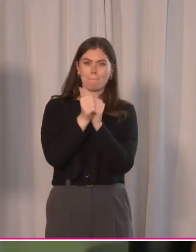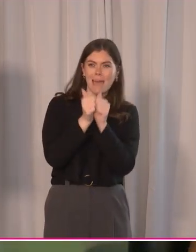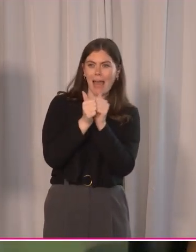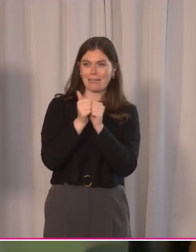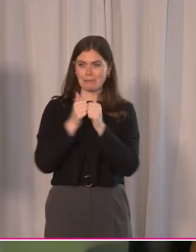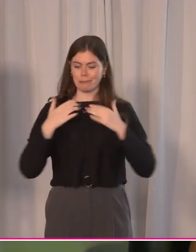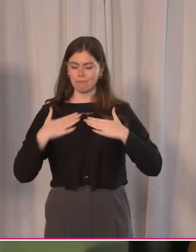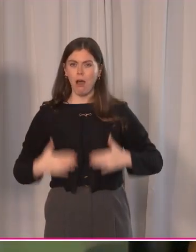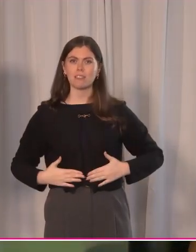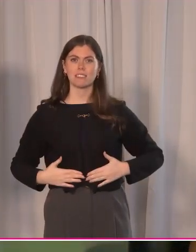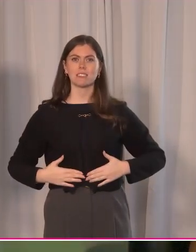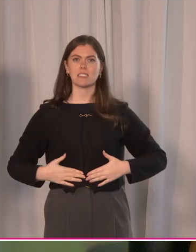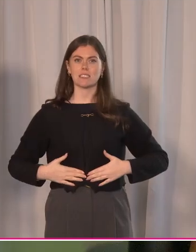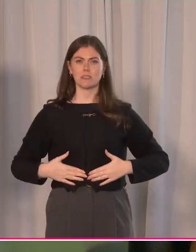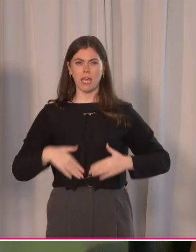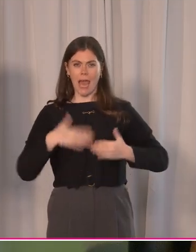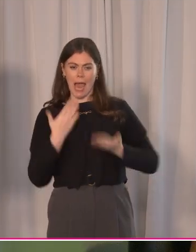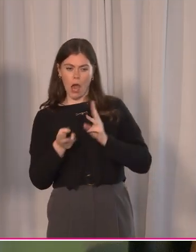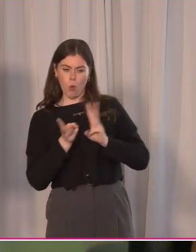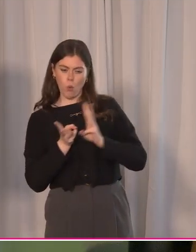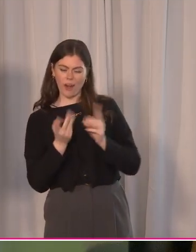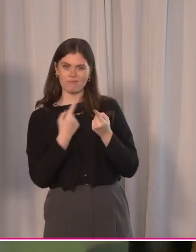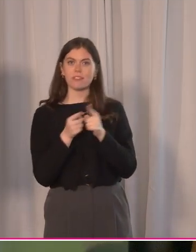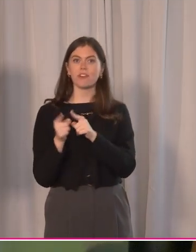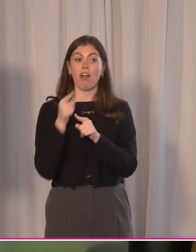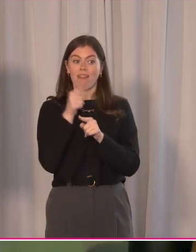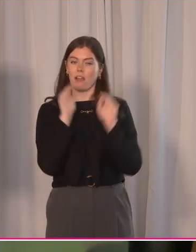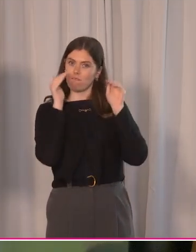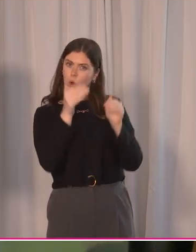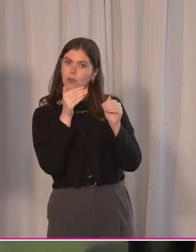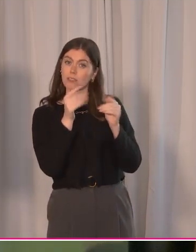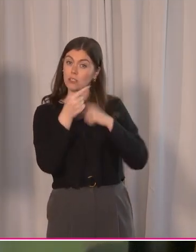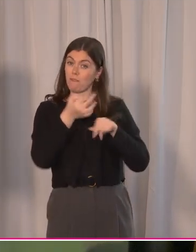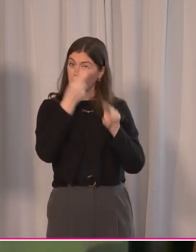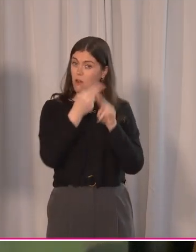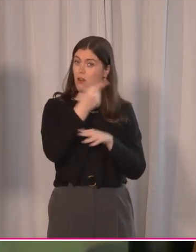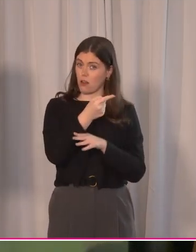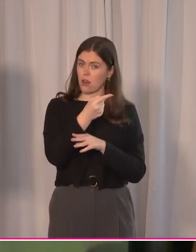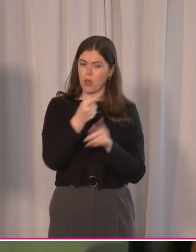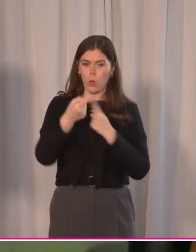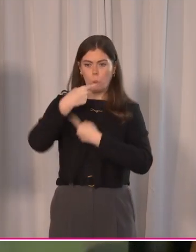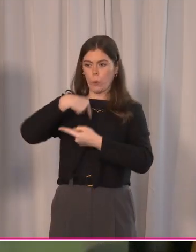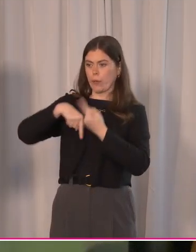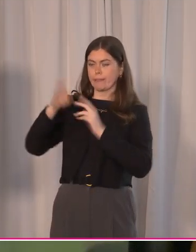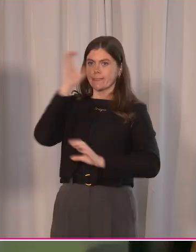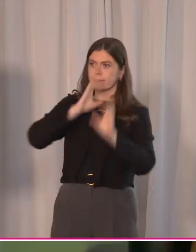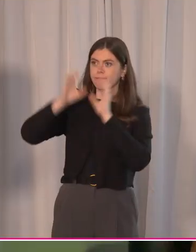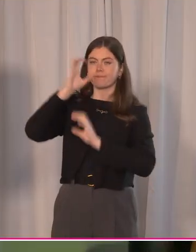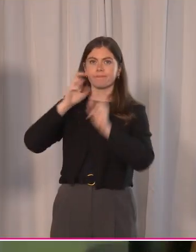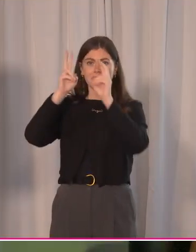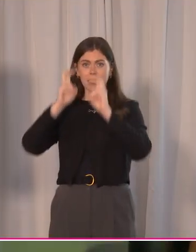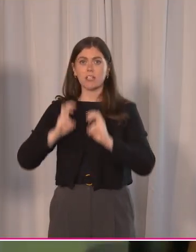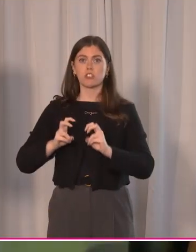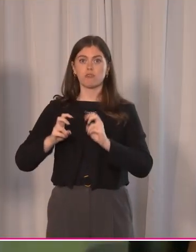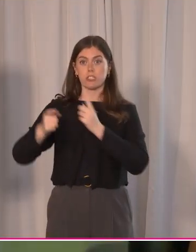anatomy, physiology, and issues like that. So that's what we found. We could find no study internationally